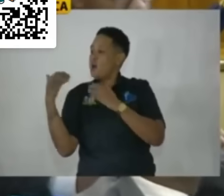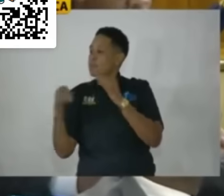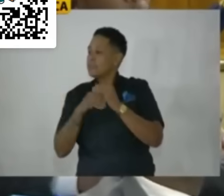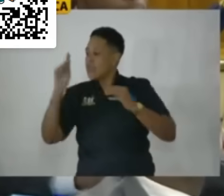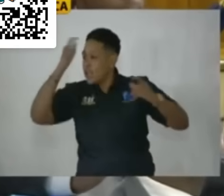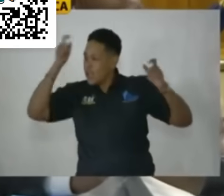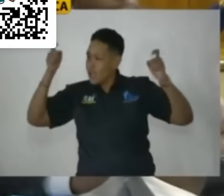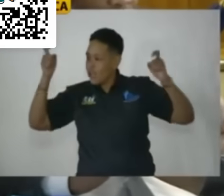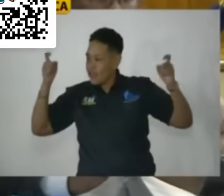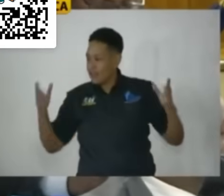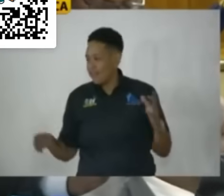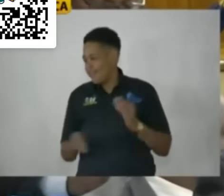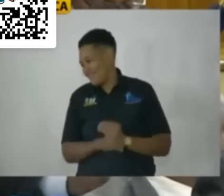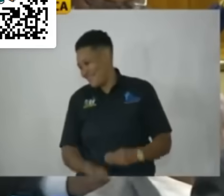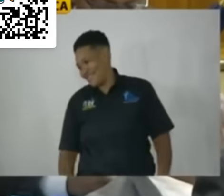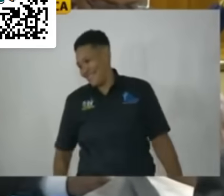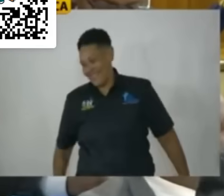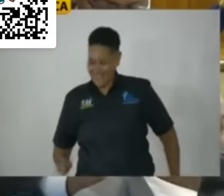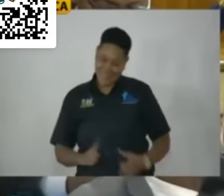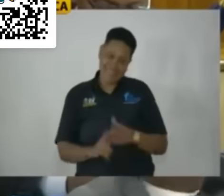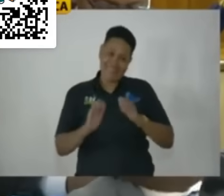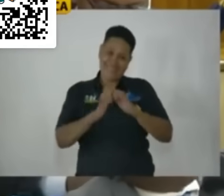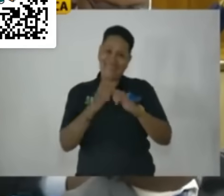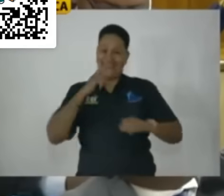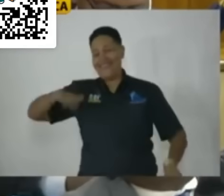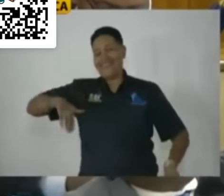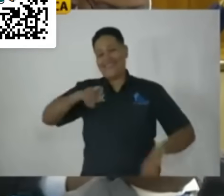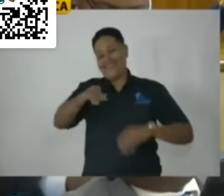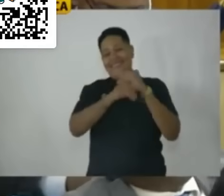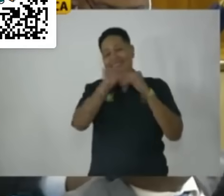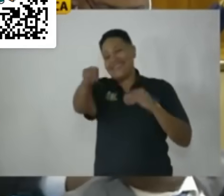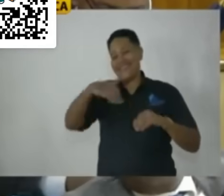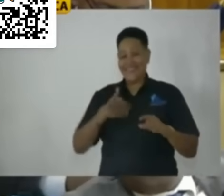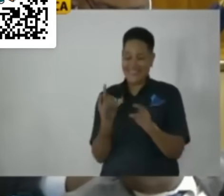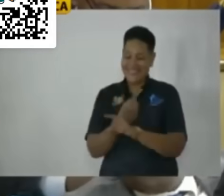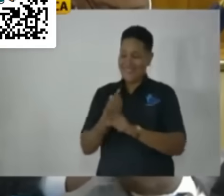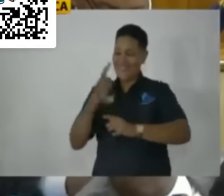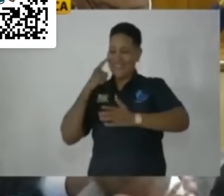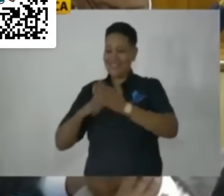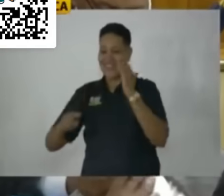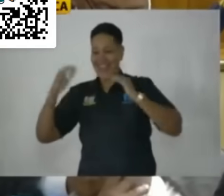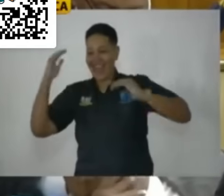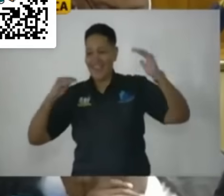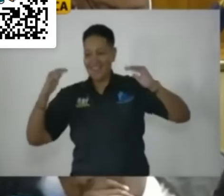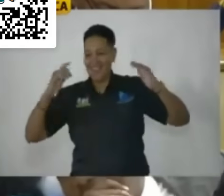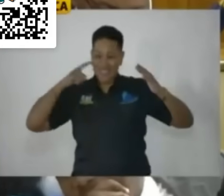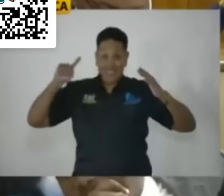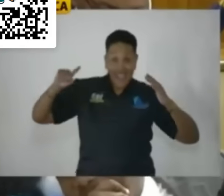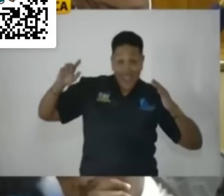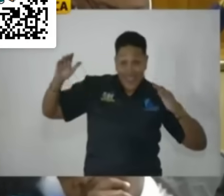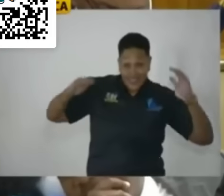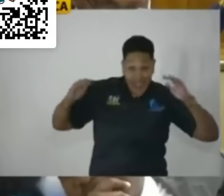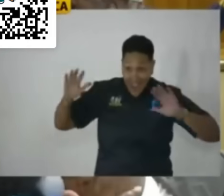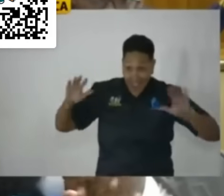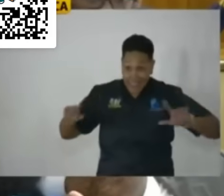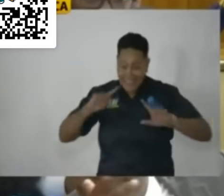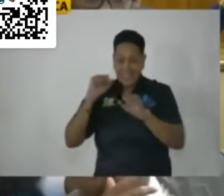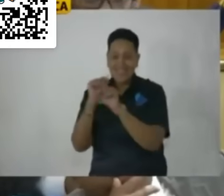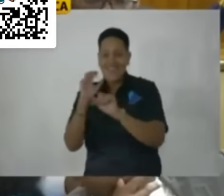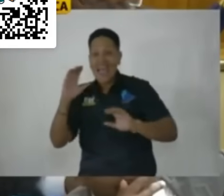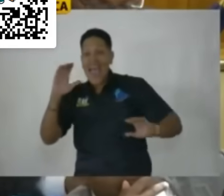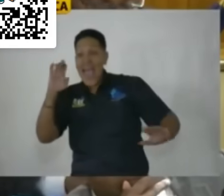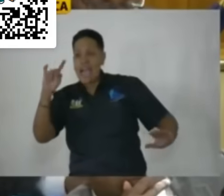governance, and about how Parliament should have appropriate checks and balances for executive